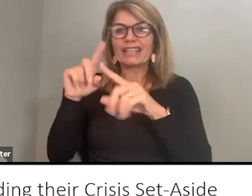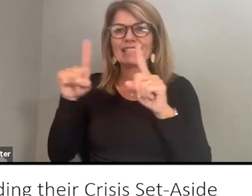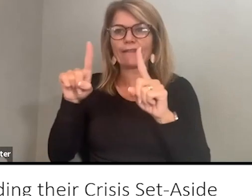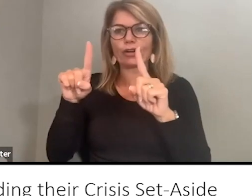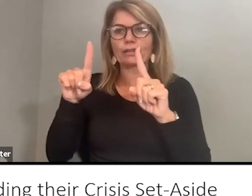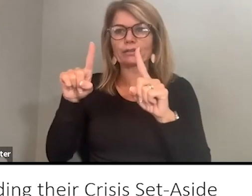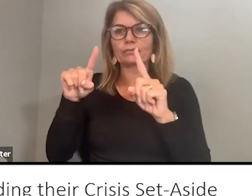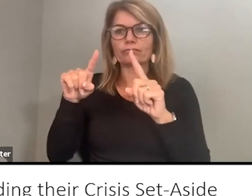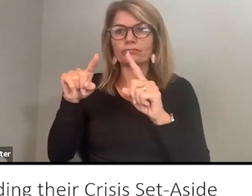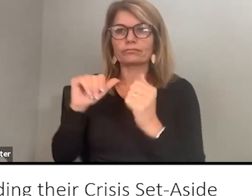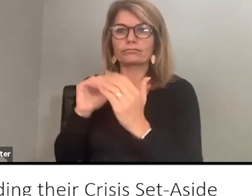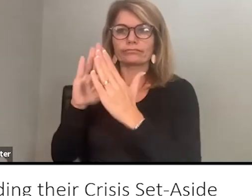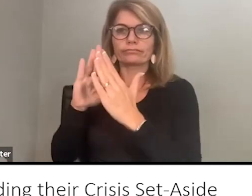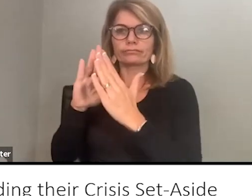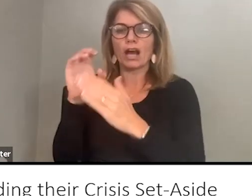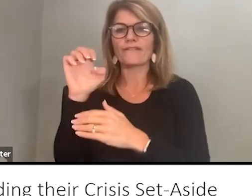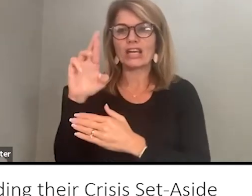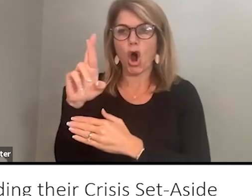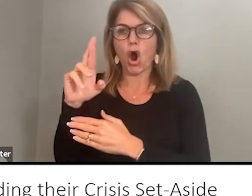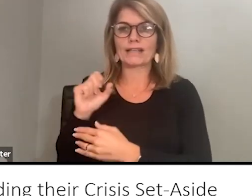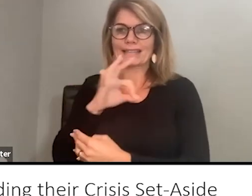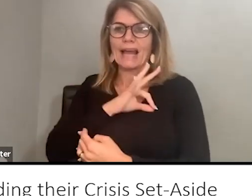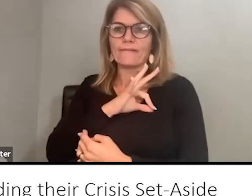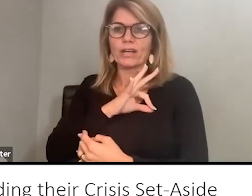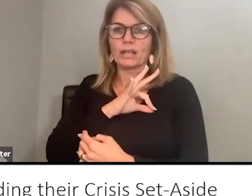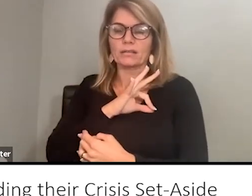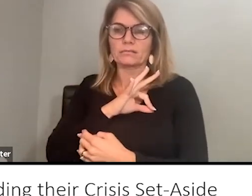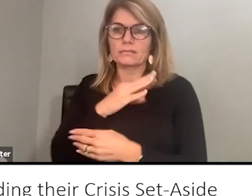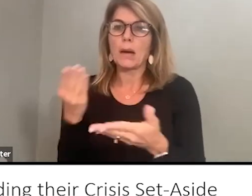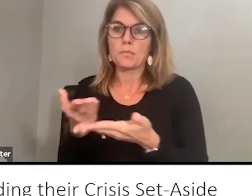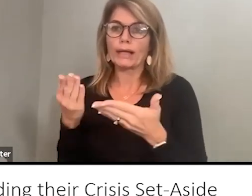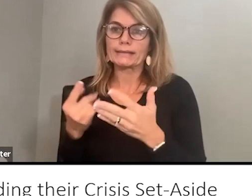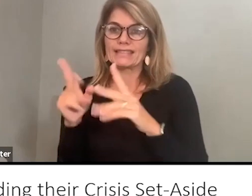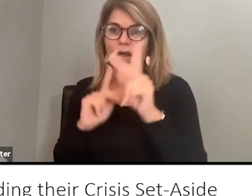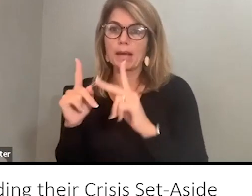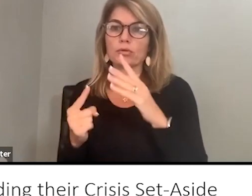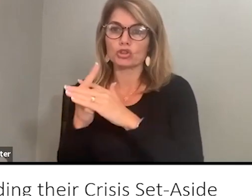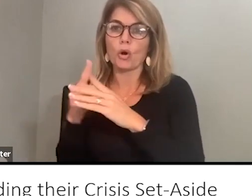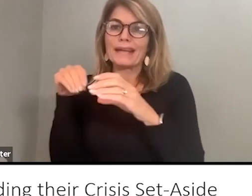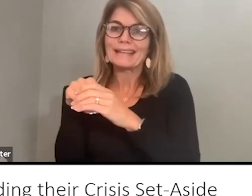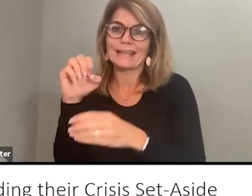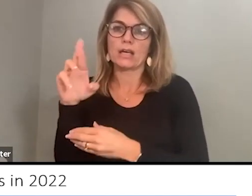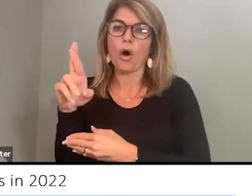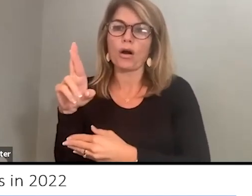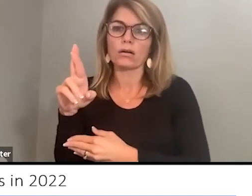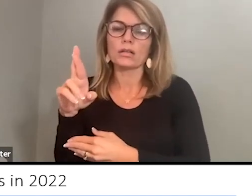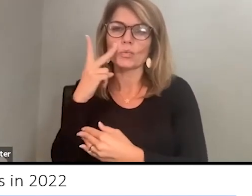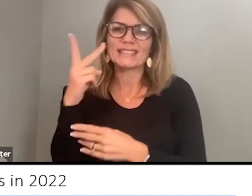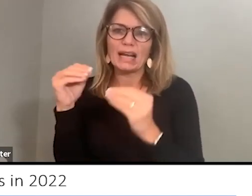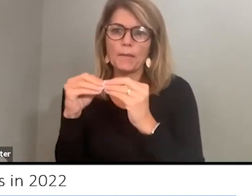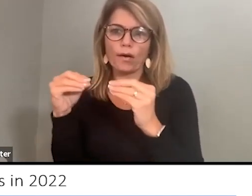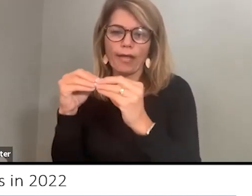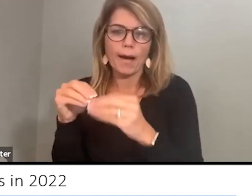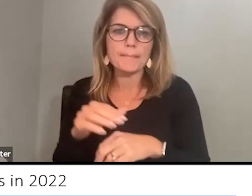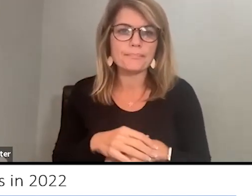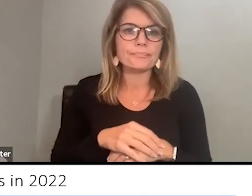emergency room staffing or emergency room presence there. Next slide, please. We